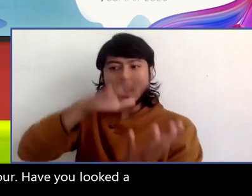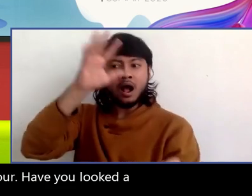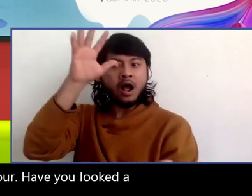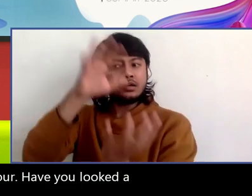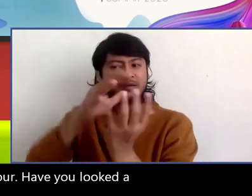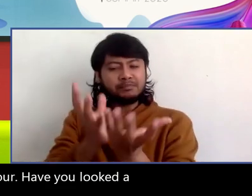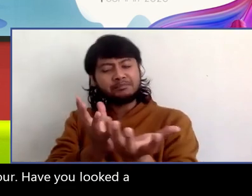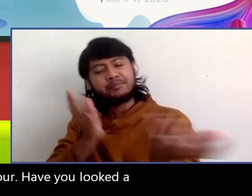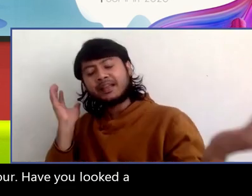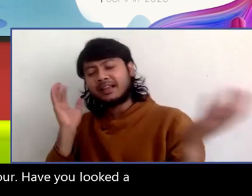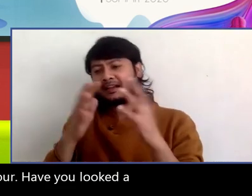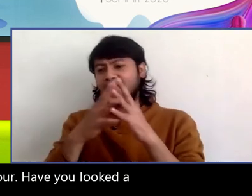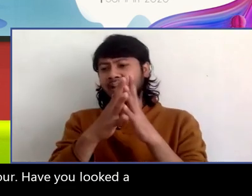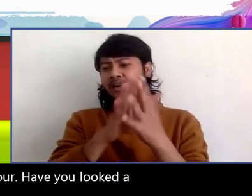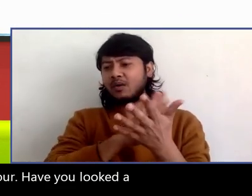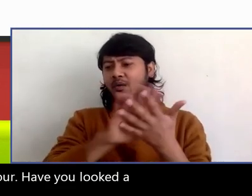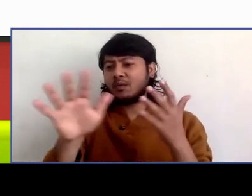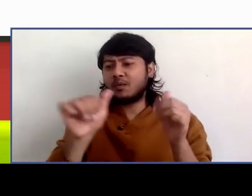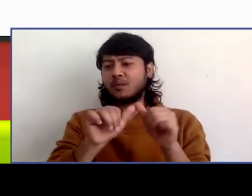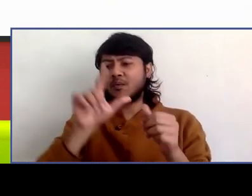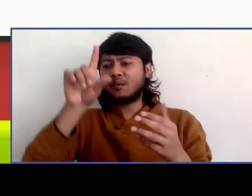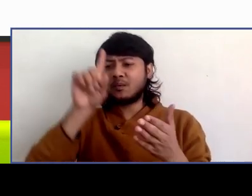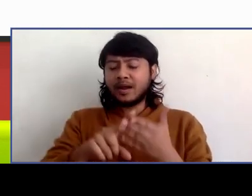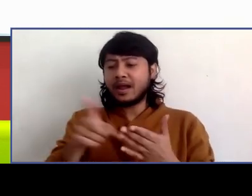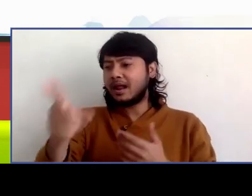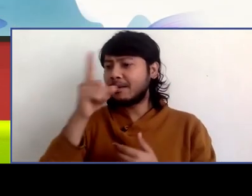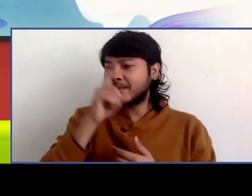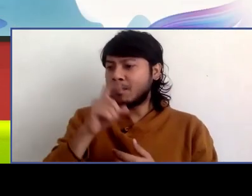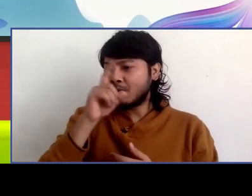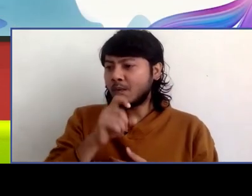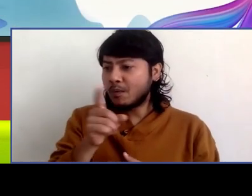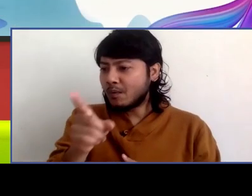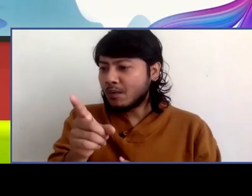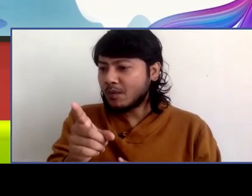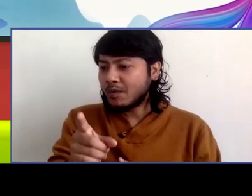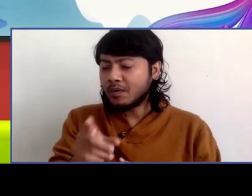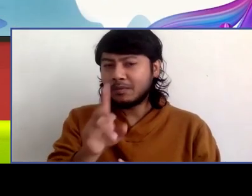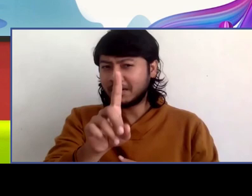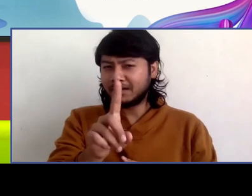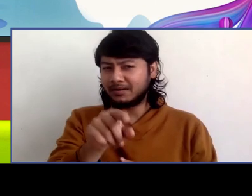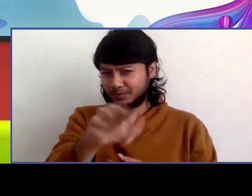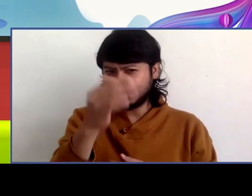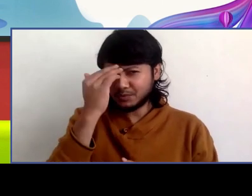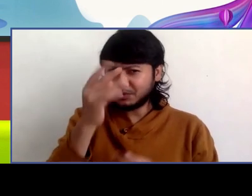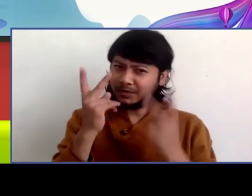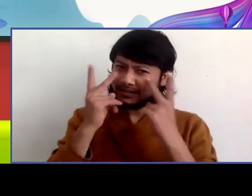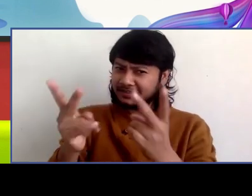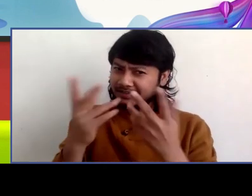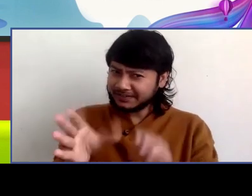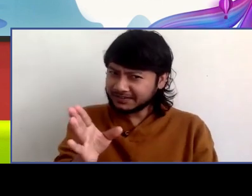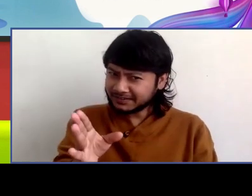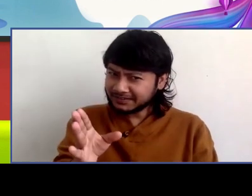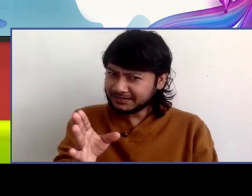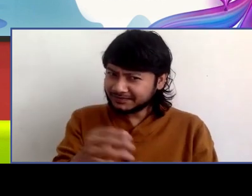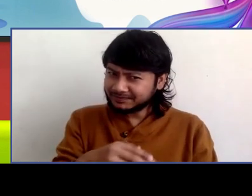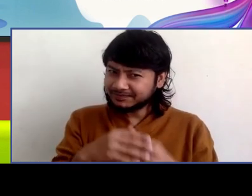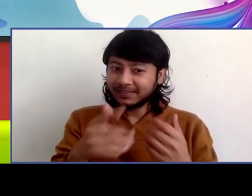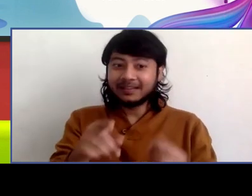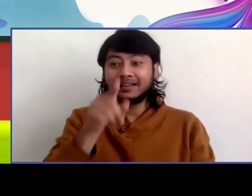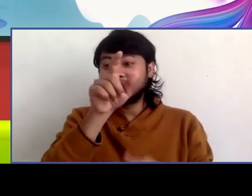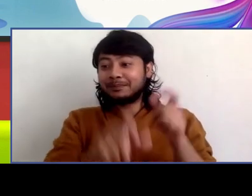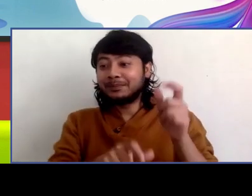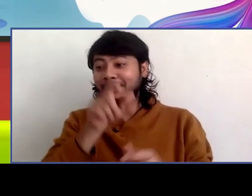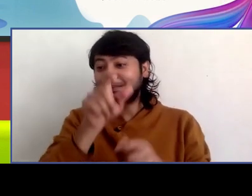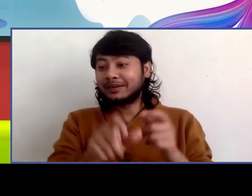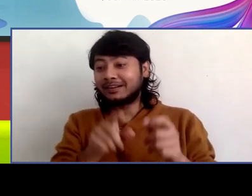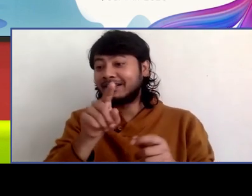They say 8% of the world's population have blue eyes. Check it out. Just go and see people's eyes and see